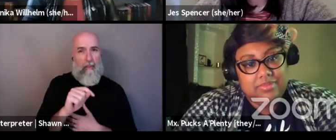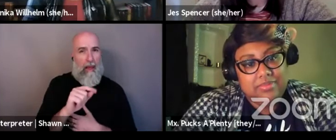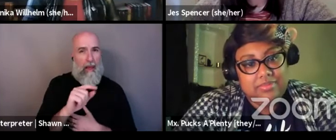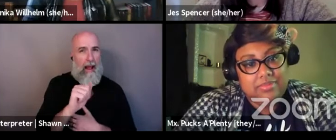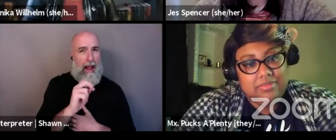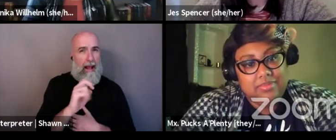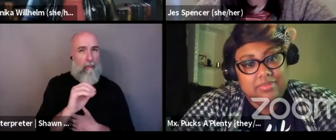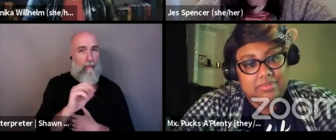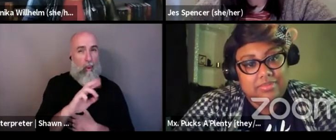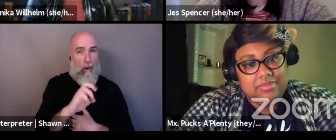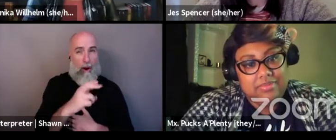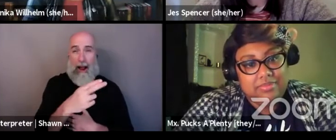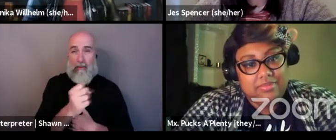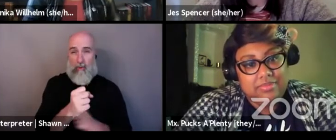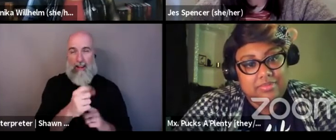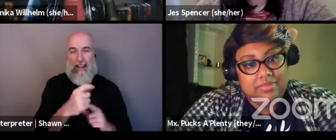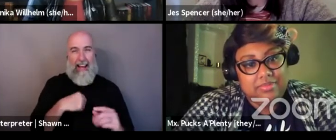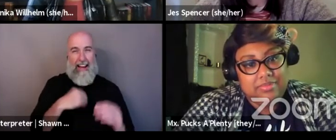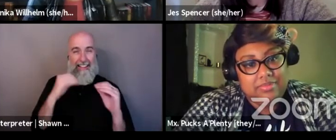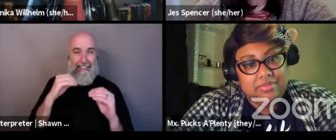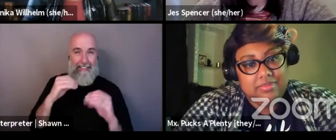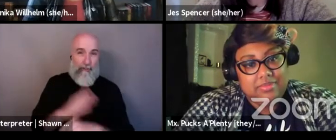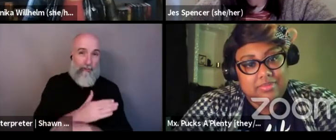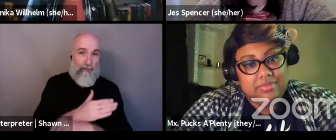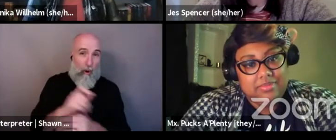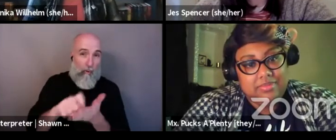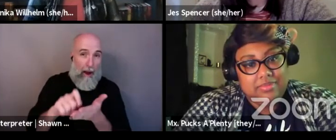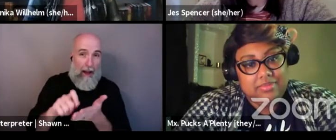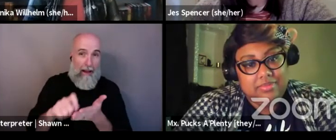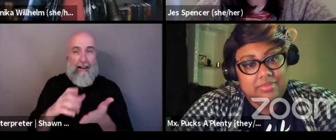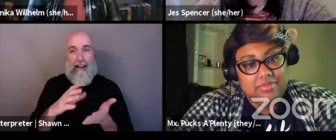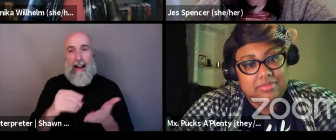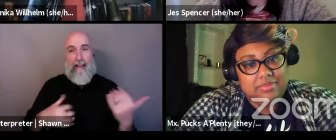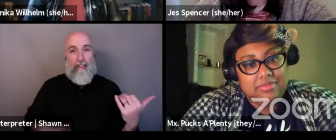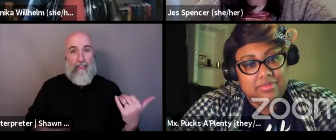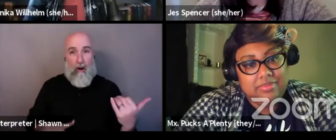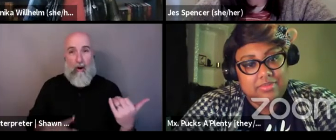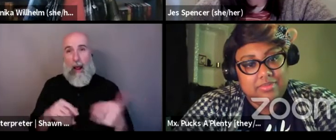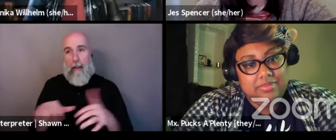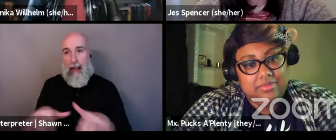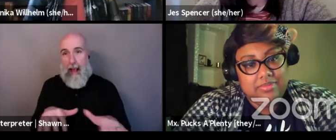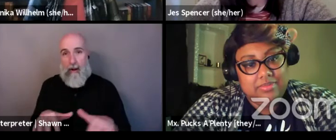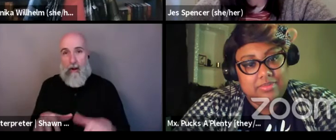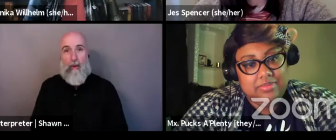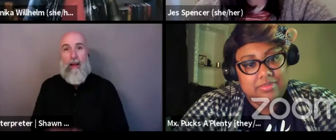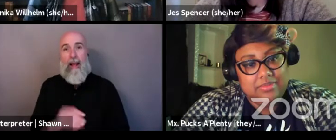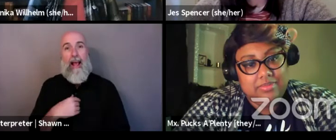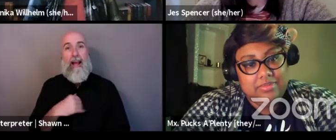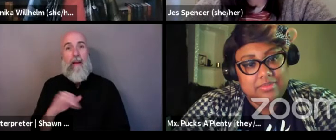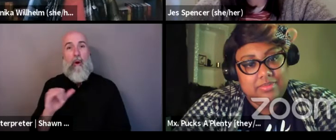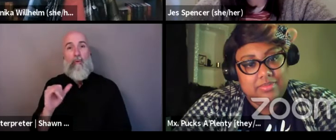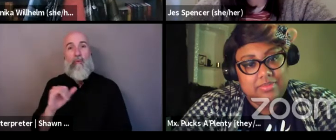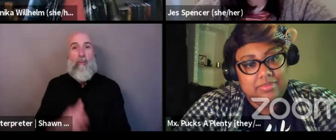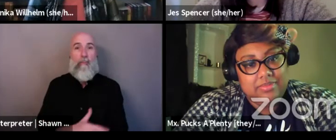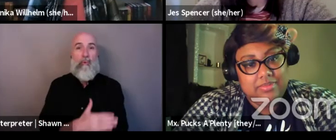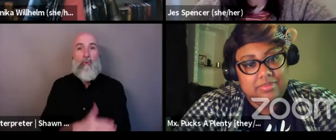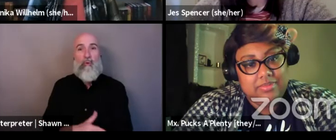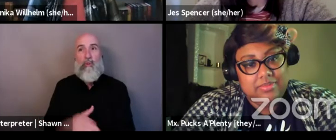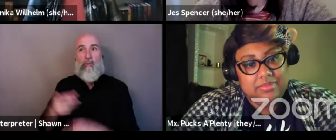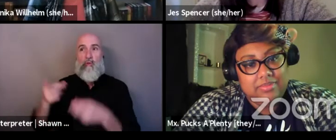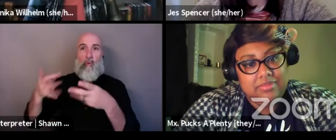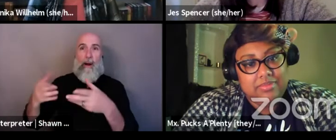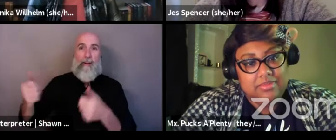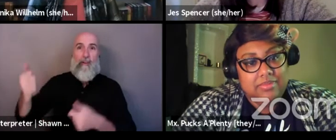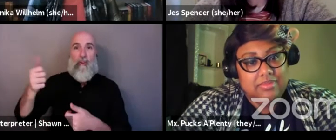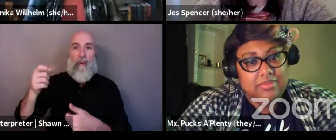School, and I teach songwriting and guitar and piano, and I'm also the music director of